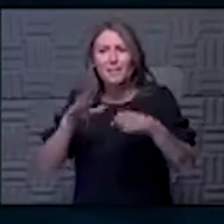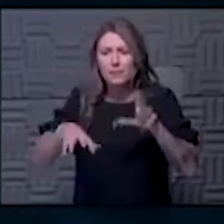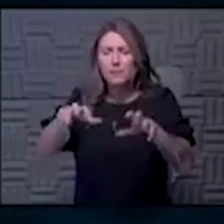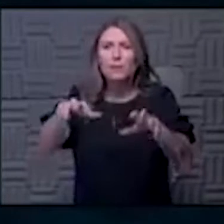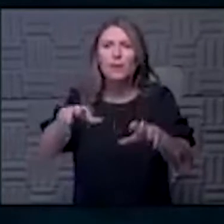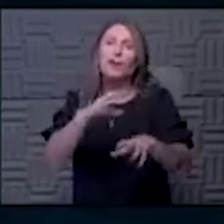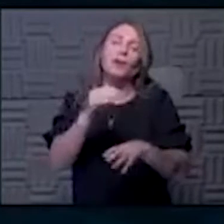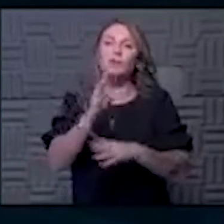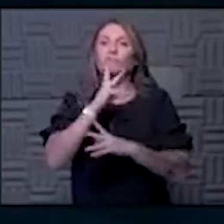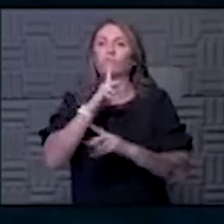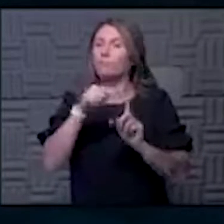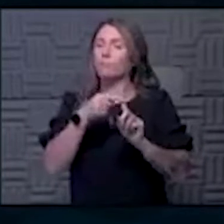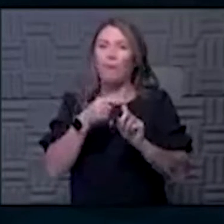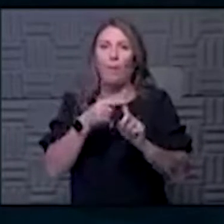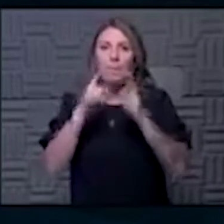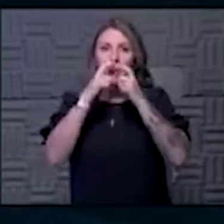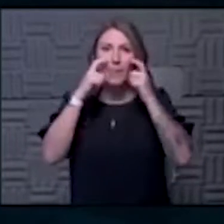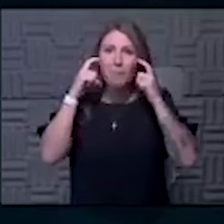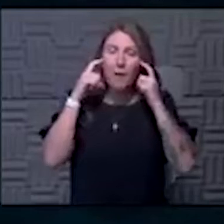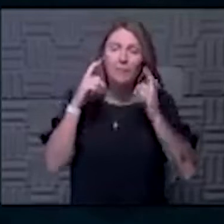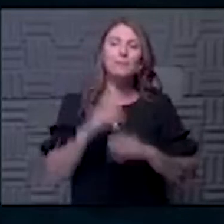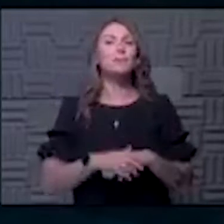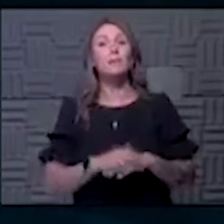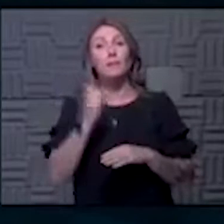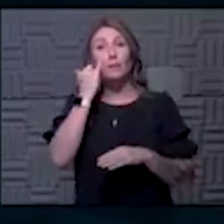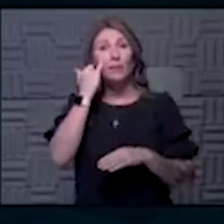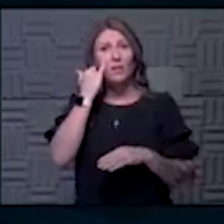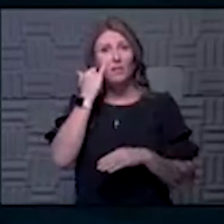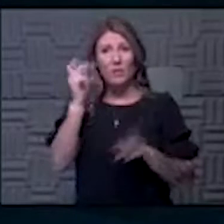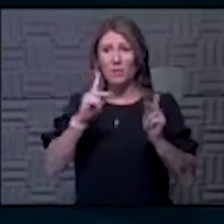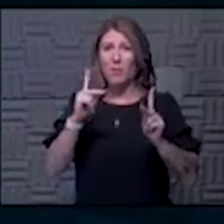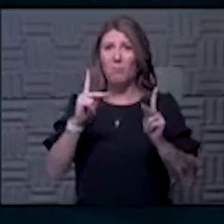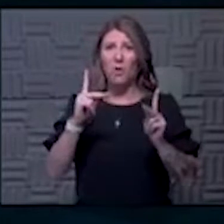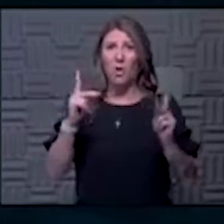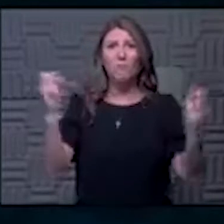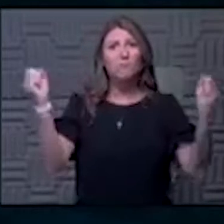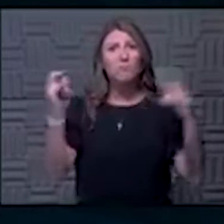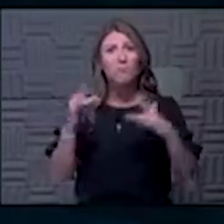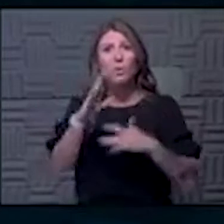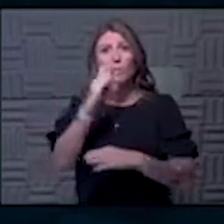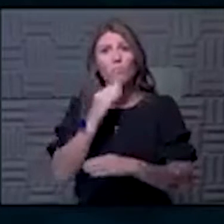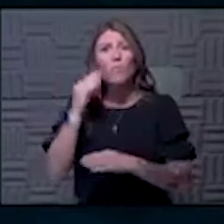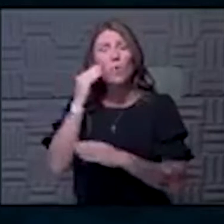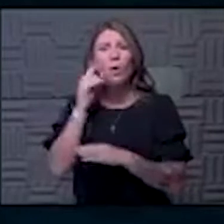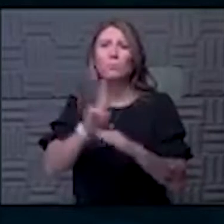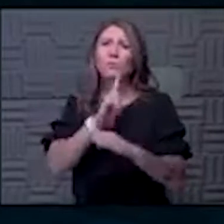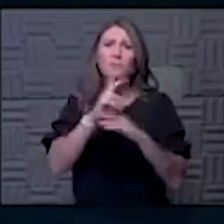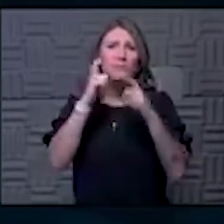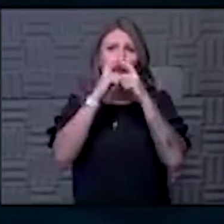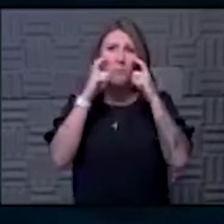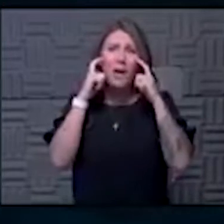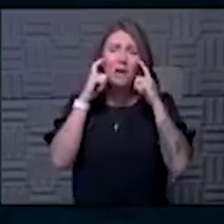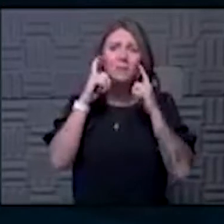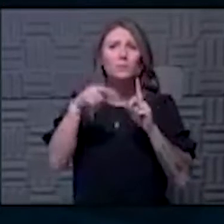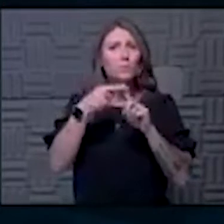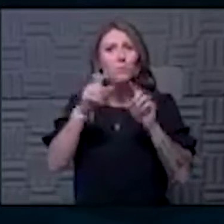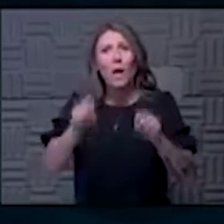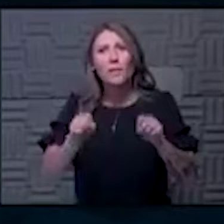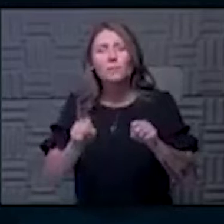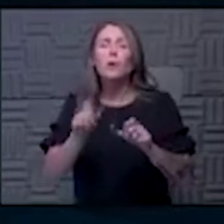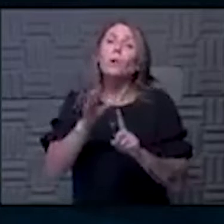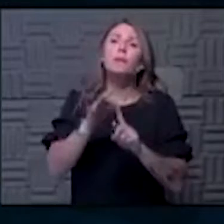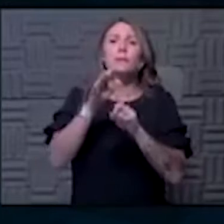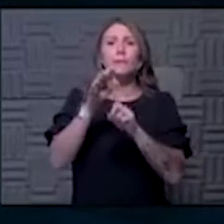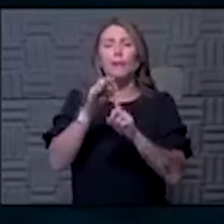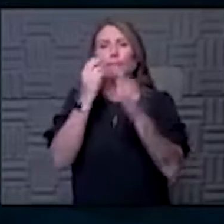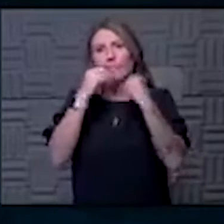about masks all the time. And if you are bringing people into your home, wearing those masks whenever possible, except when you're eating or drinking.